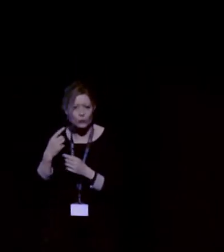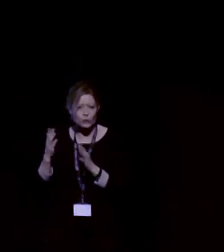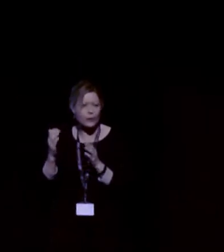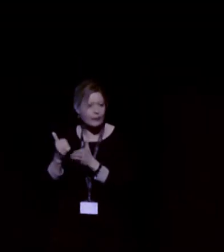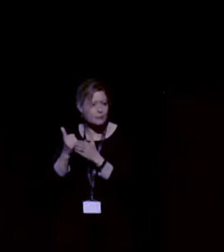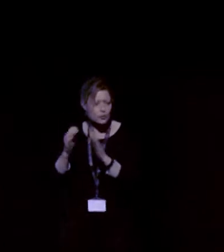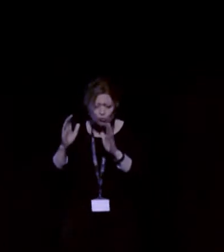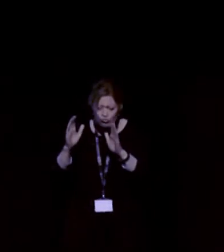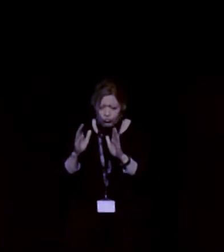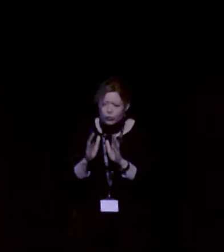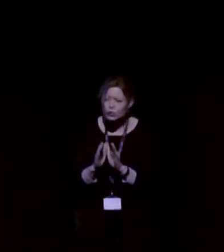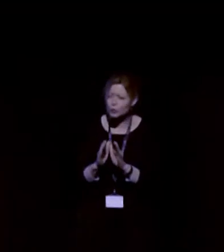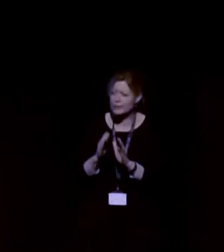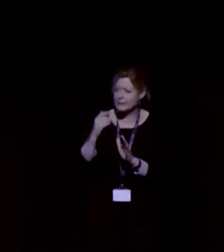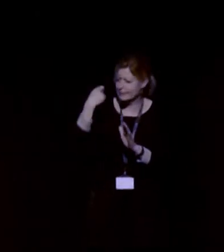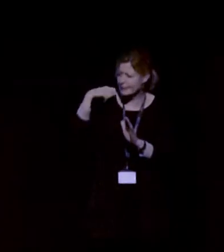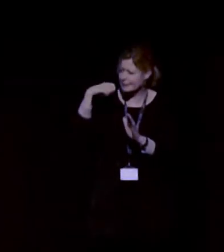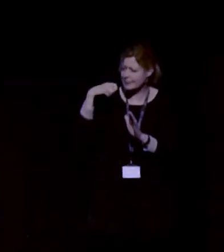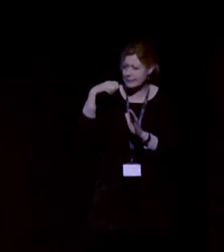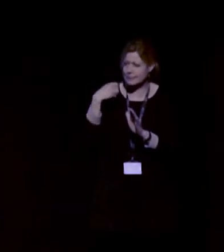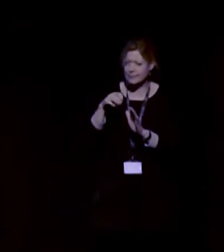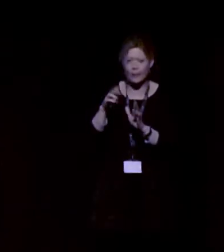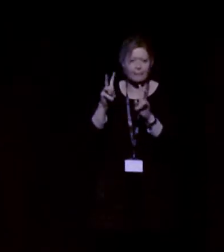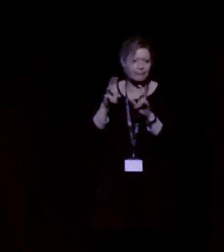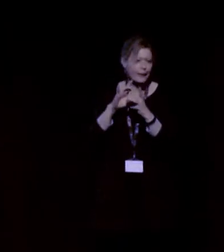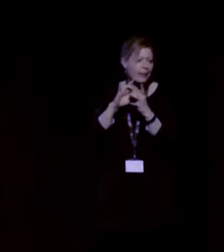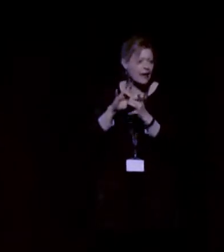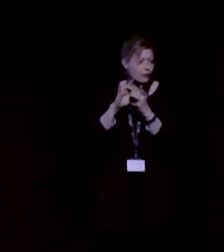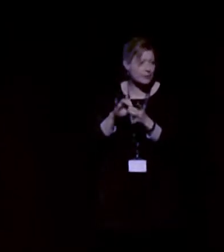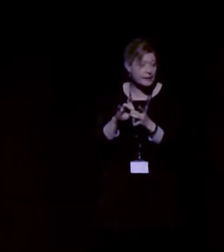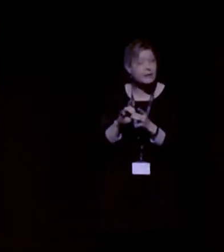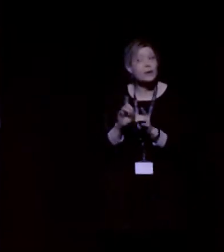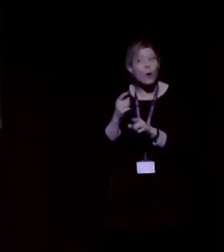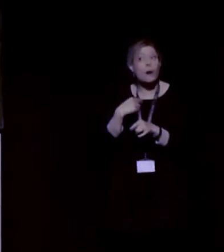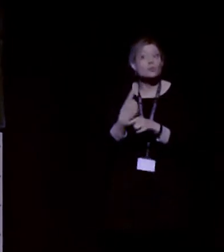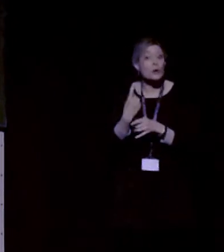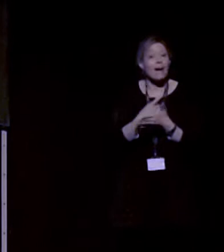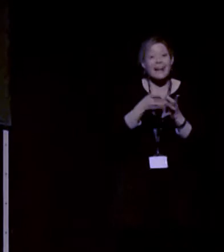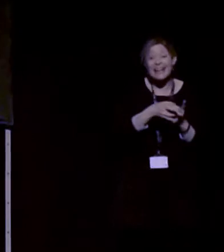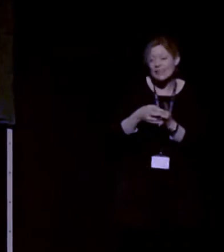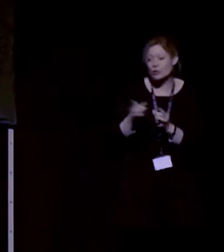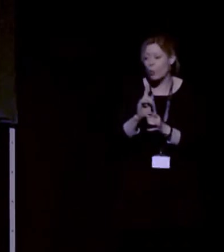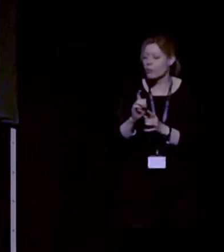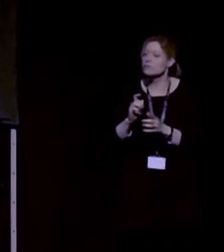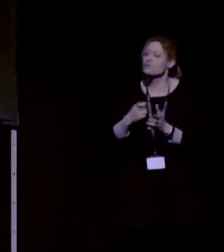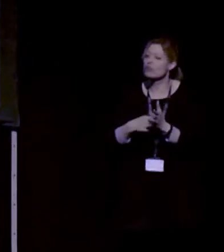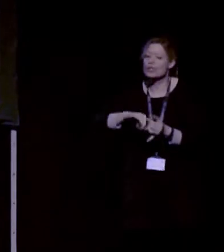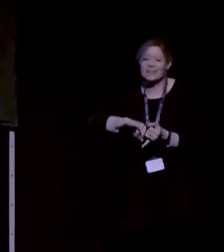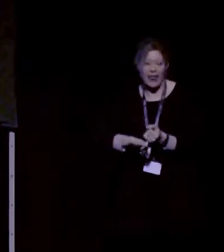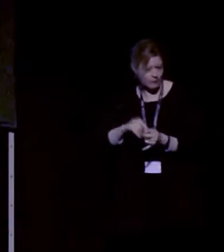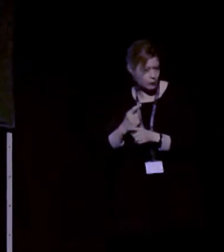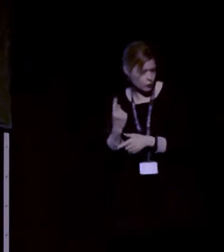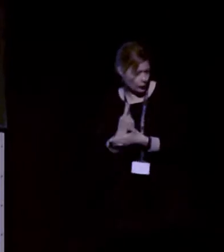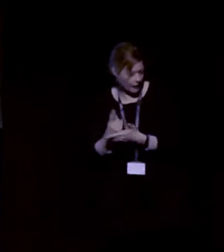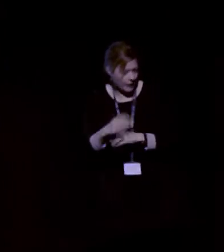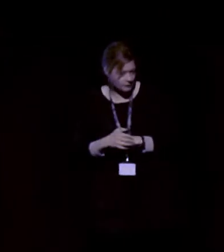this follows on exactly from what Professor Salvi was talking about. The idea is that tinnitus might start from